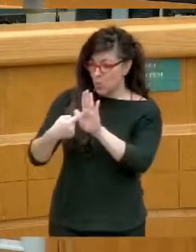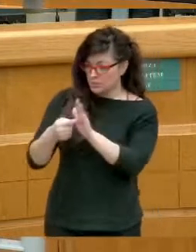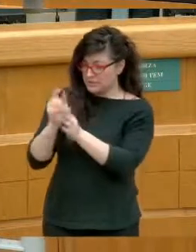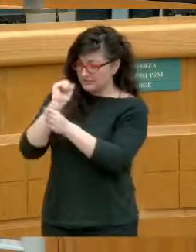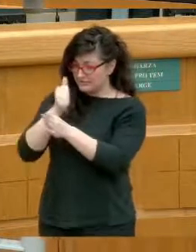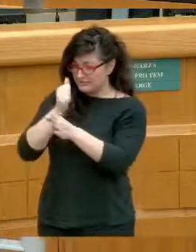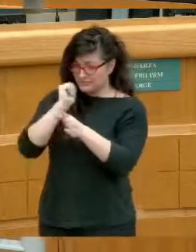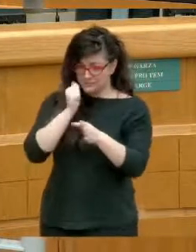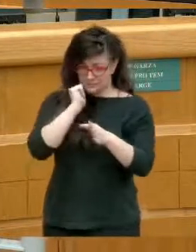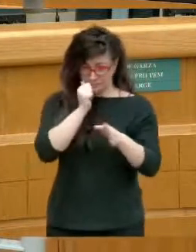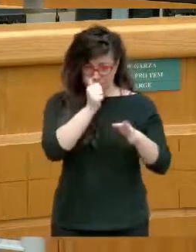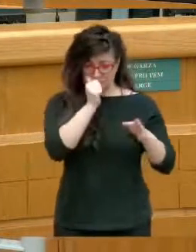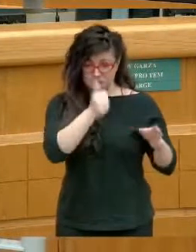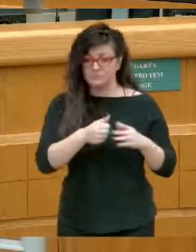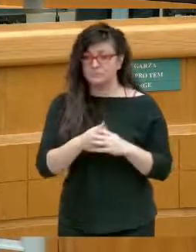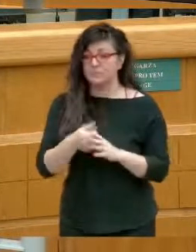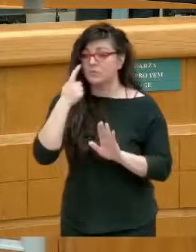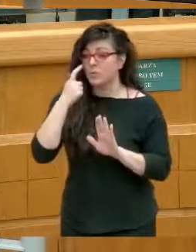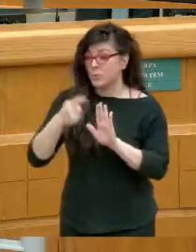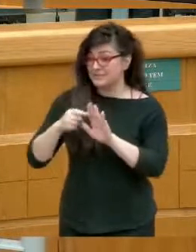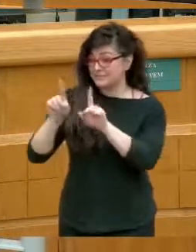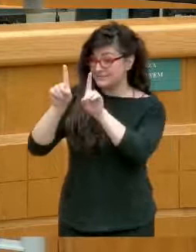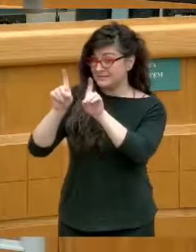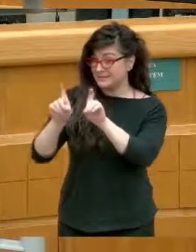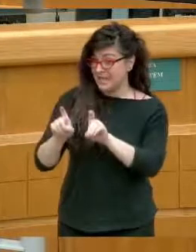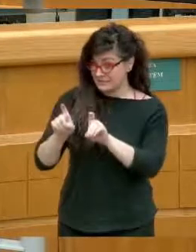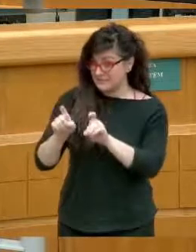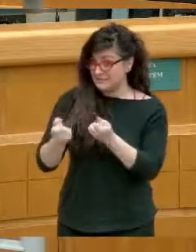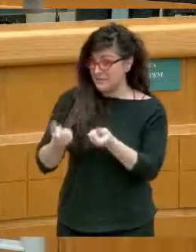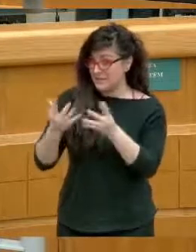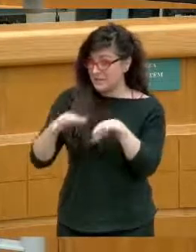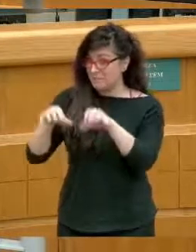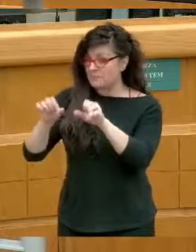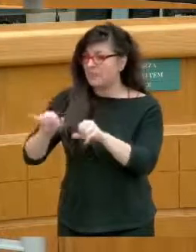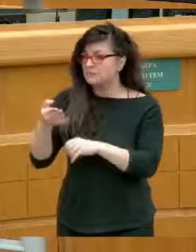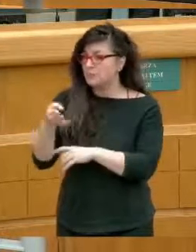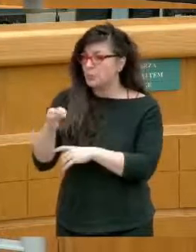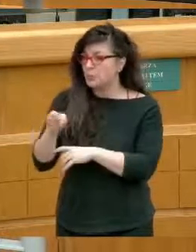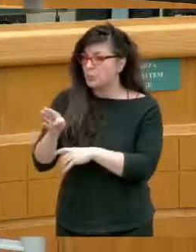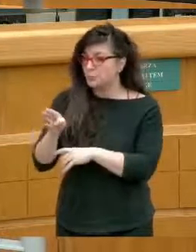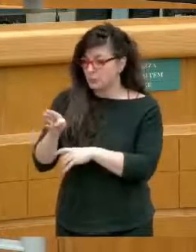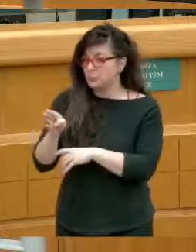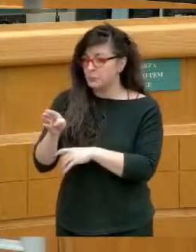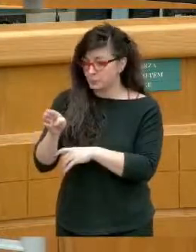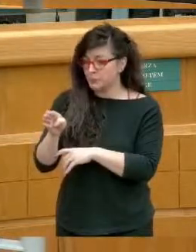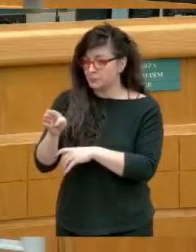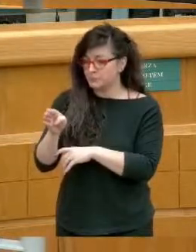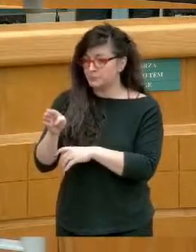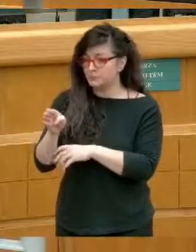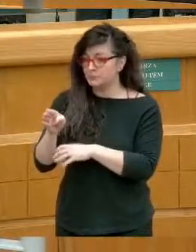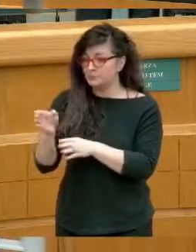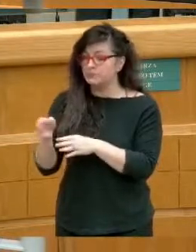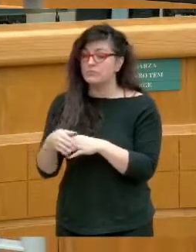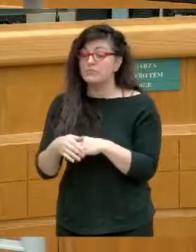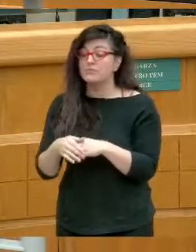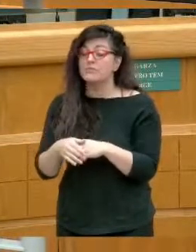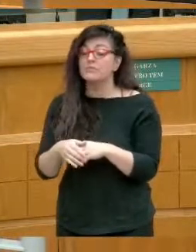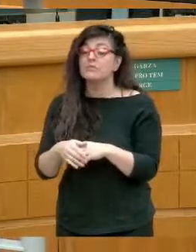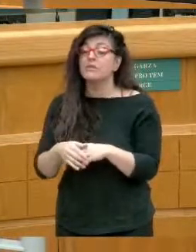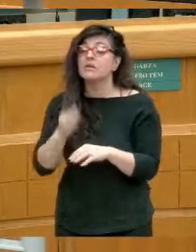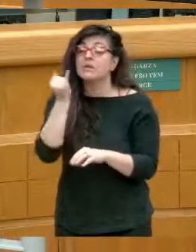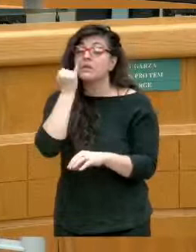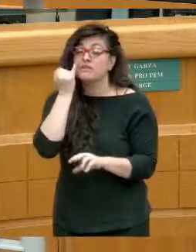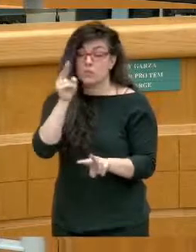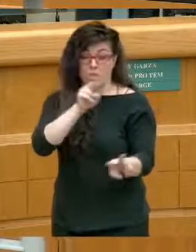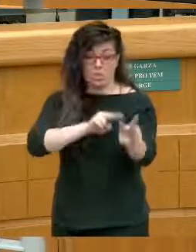time. On this one here is test performed. That's the blue bars. But if you look at a 7-day average